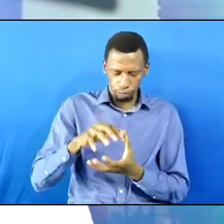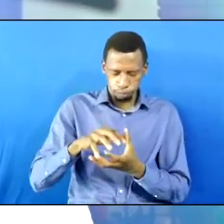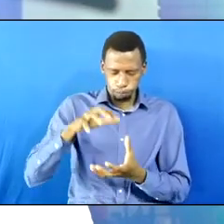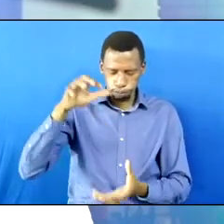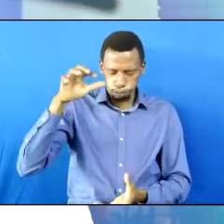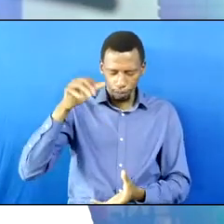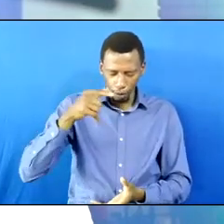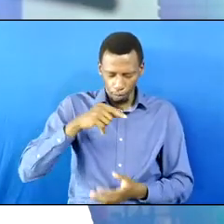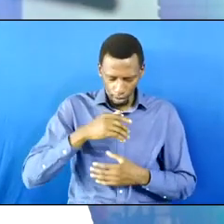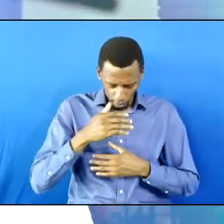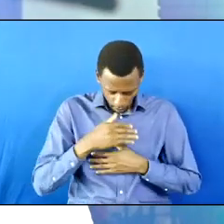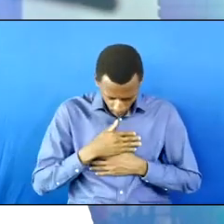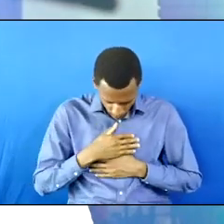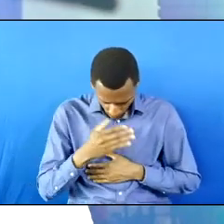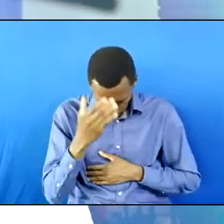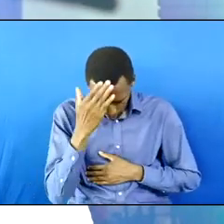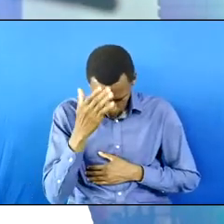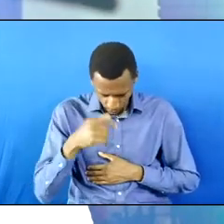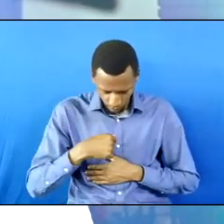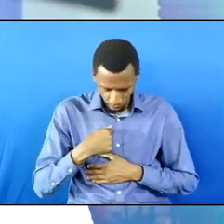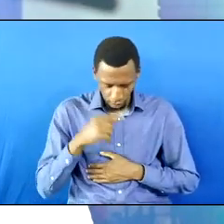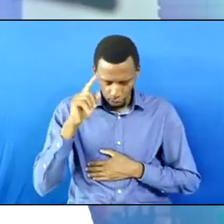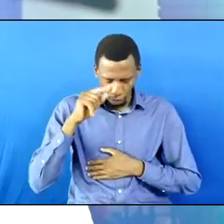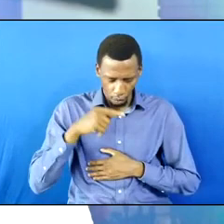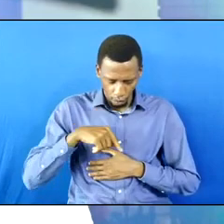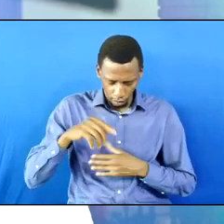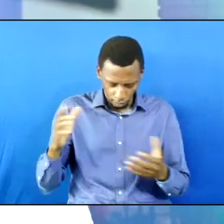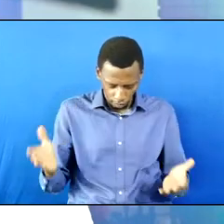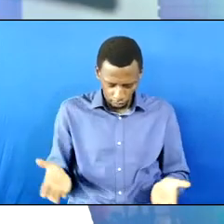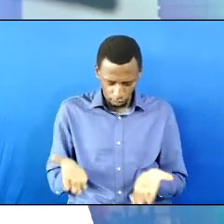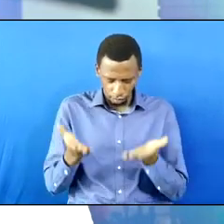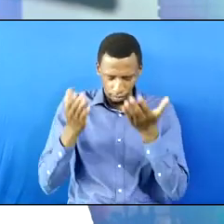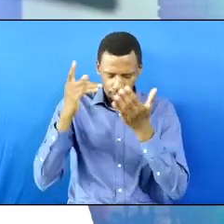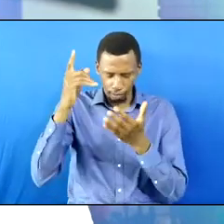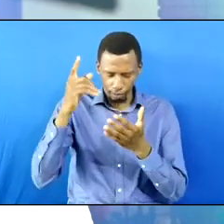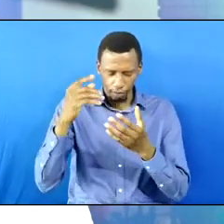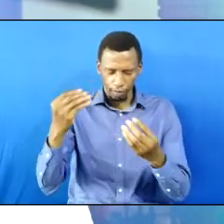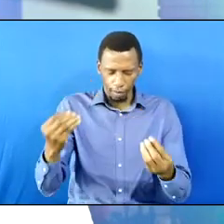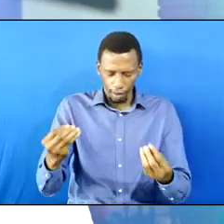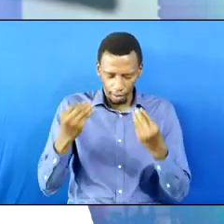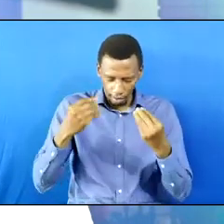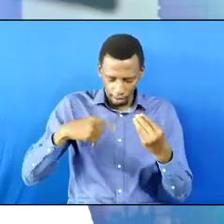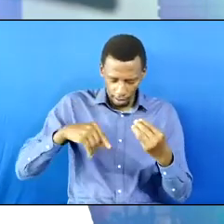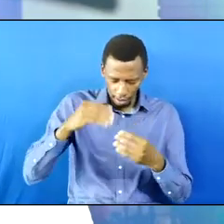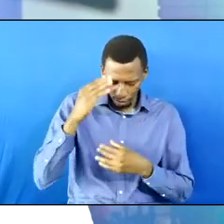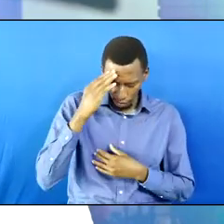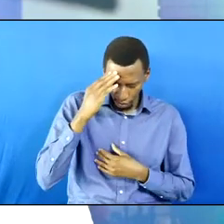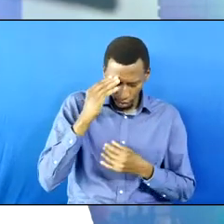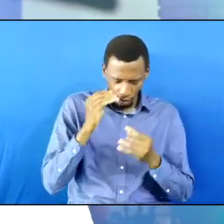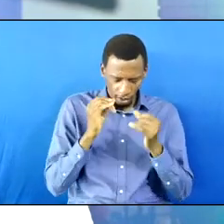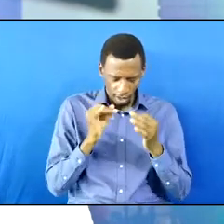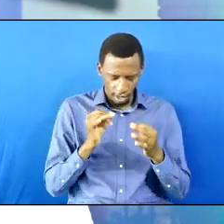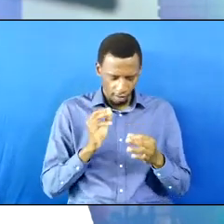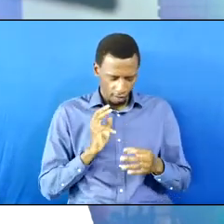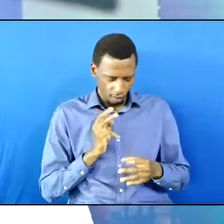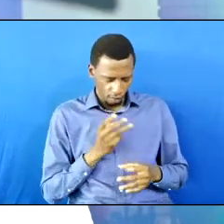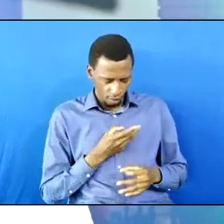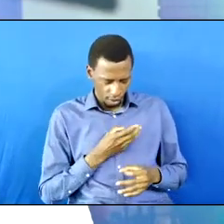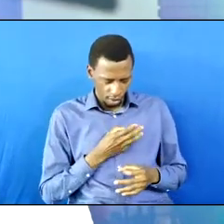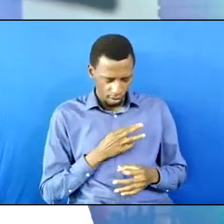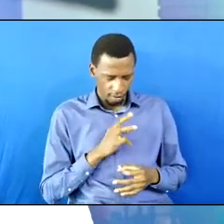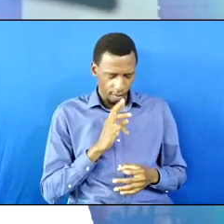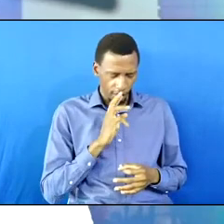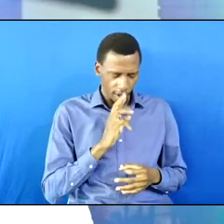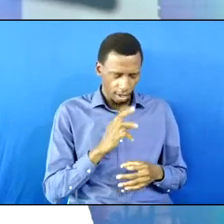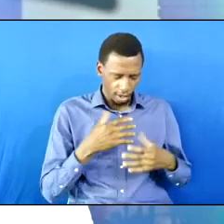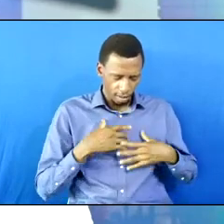ourselves as we uplift you. The Lord, you will teach us to know if we are the people referred